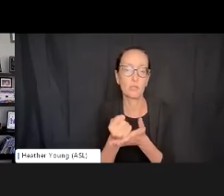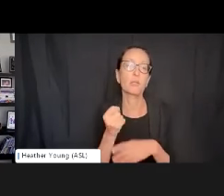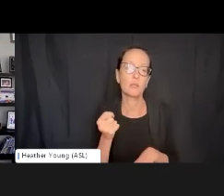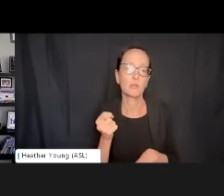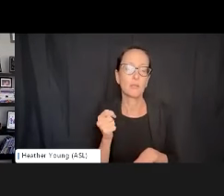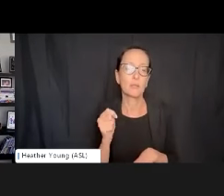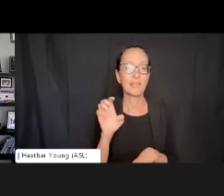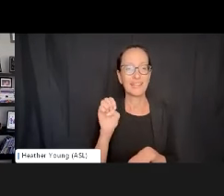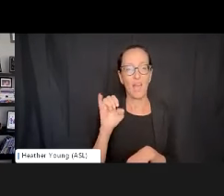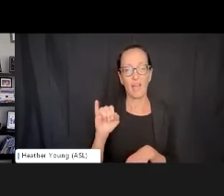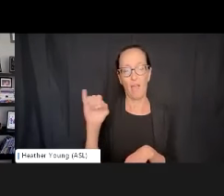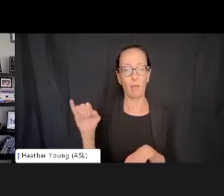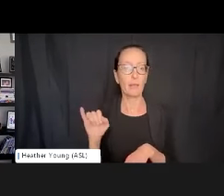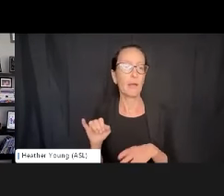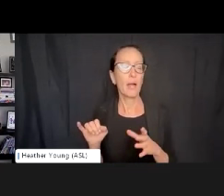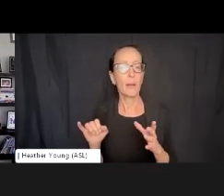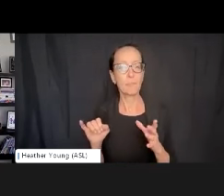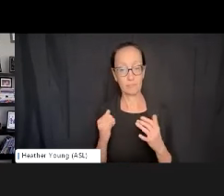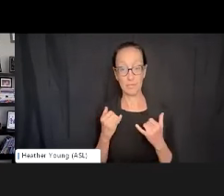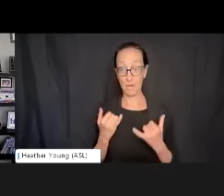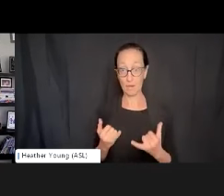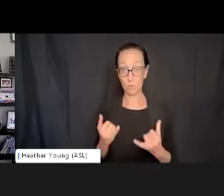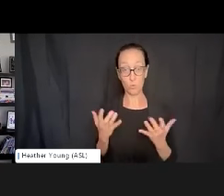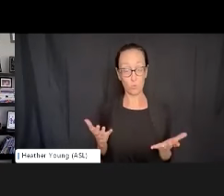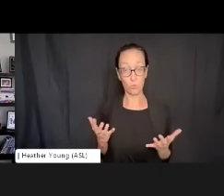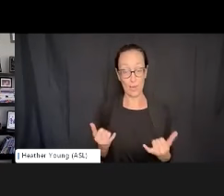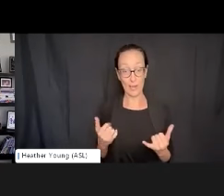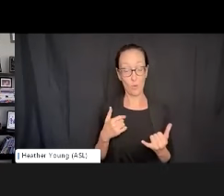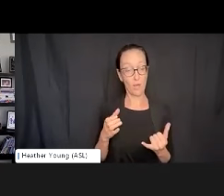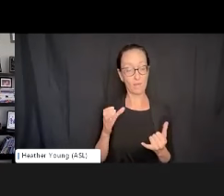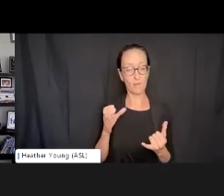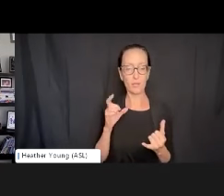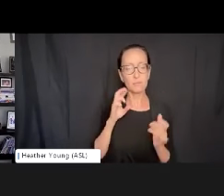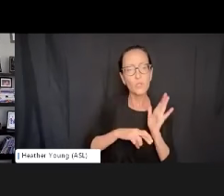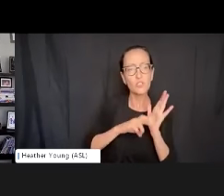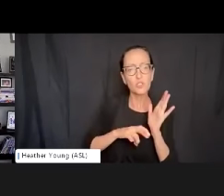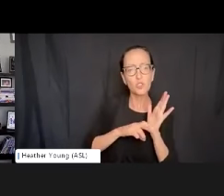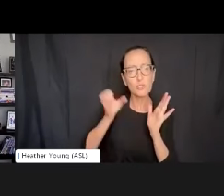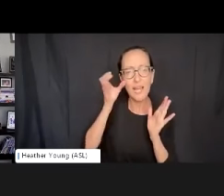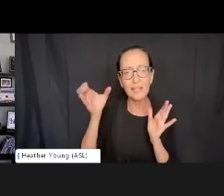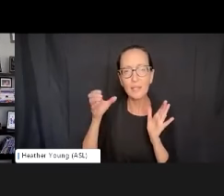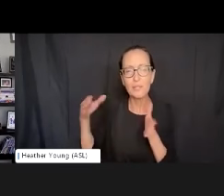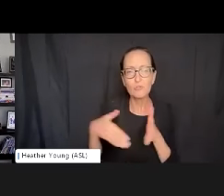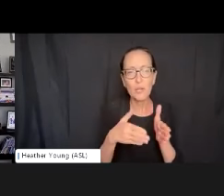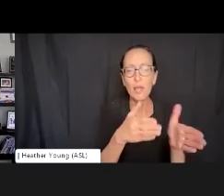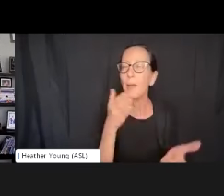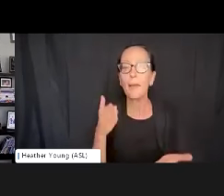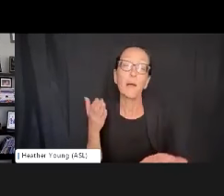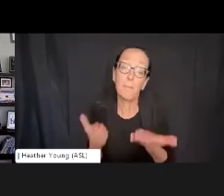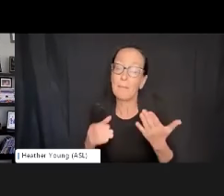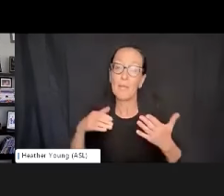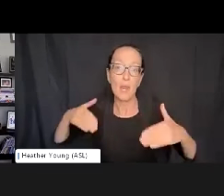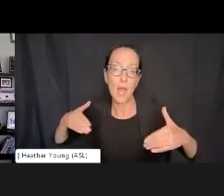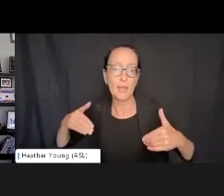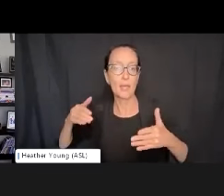are informed by existing researched concepts and strategies. Maybe we don't have the research yet of